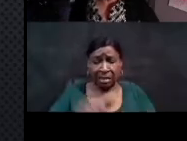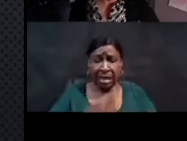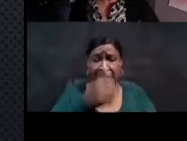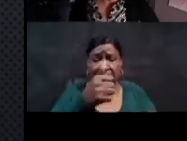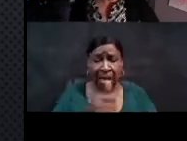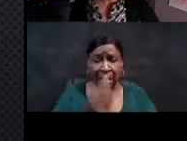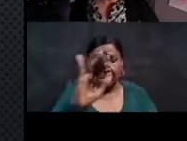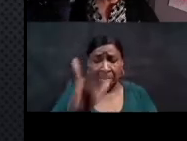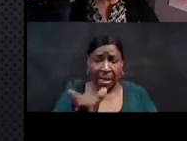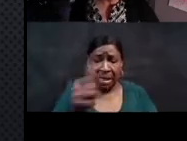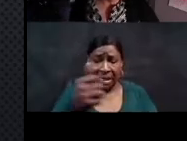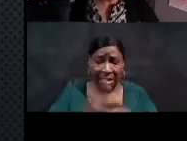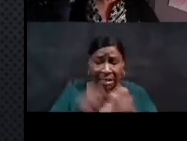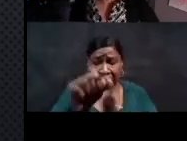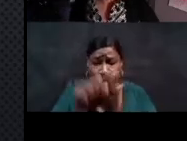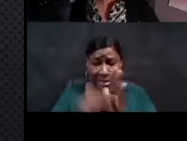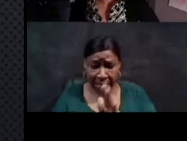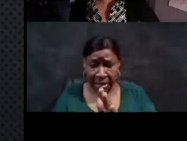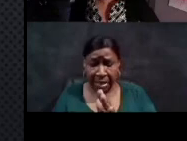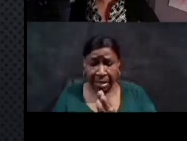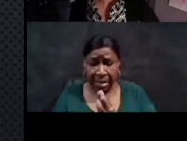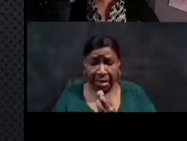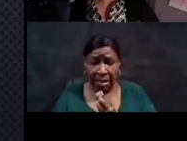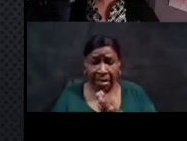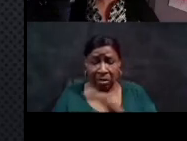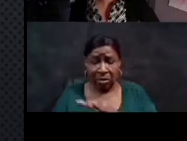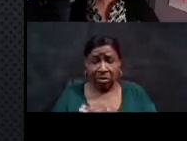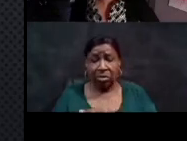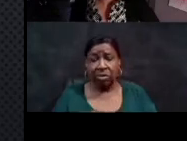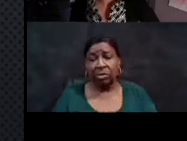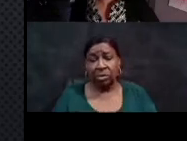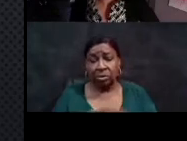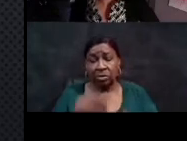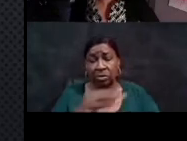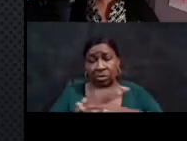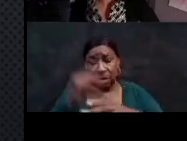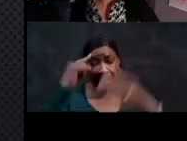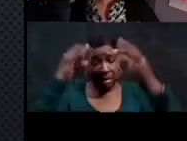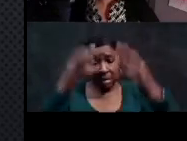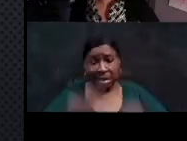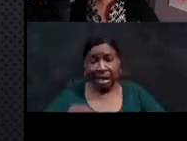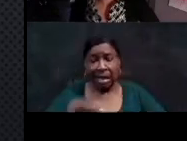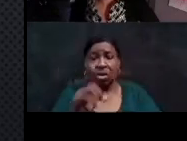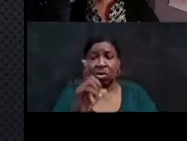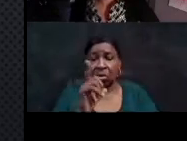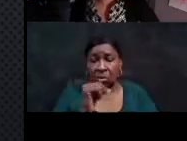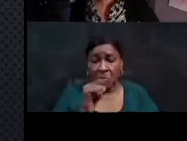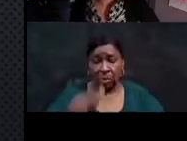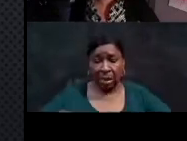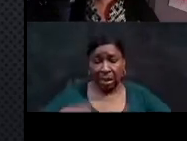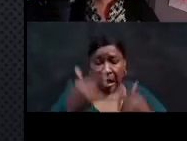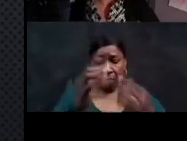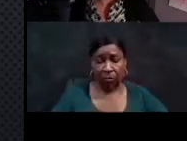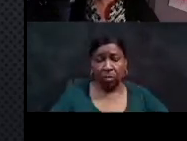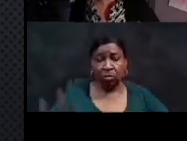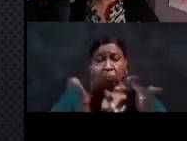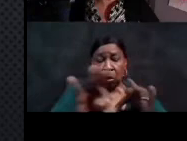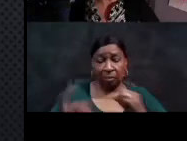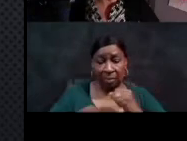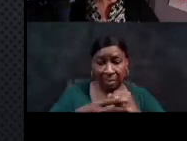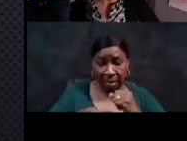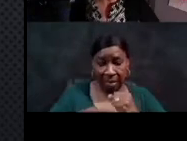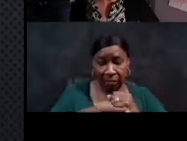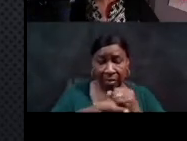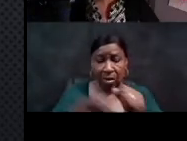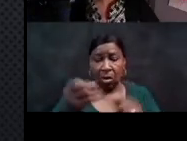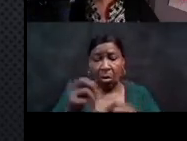states to exclude and also determine whose life was a life worth preserving or human rights